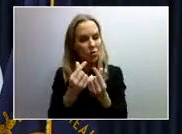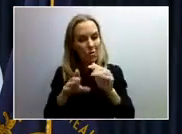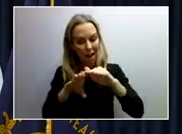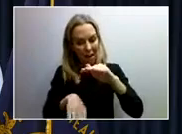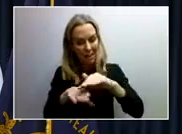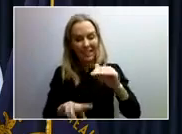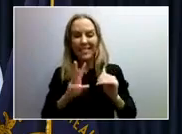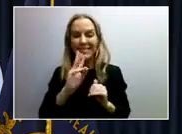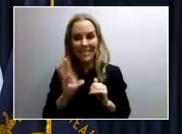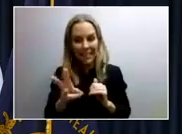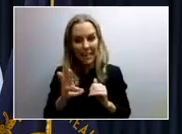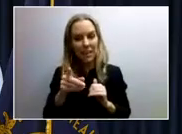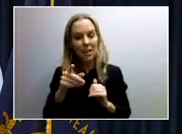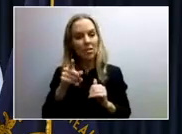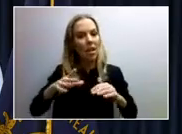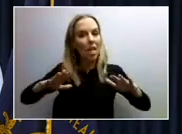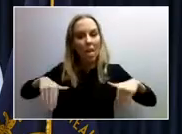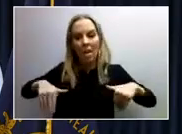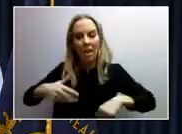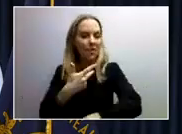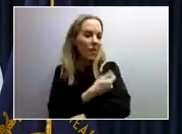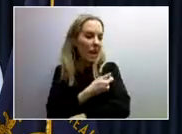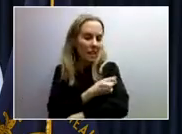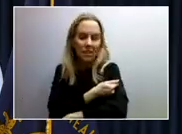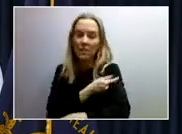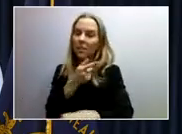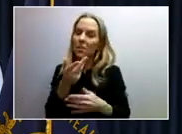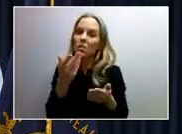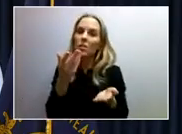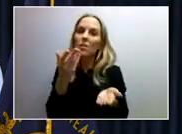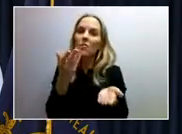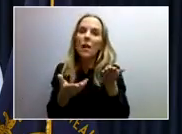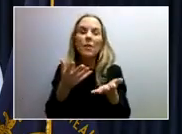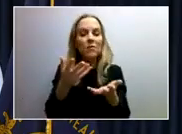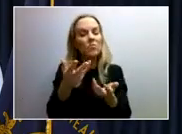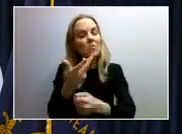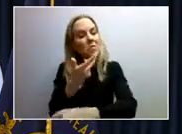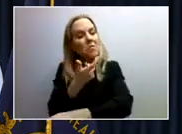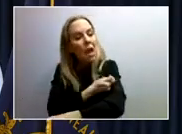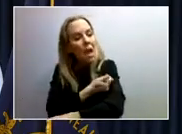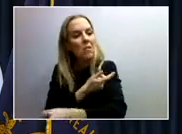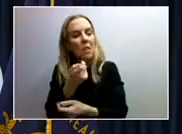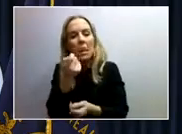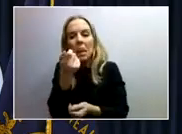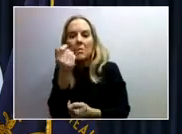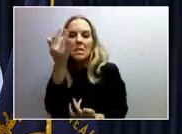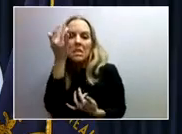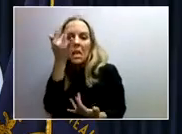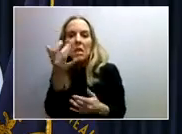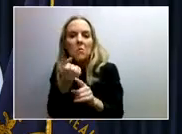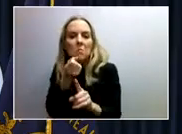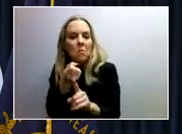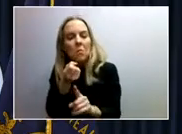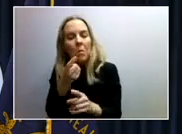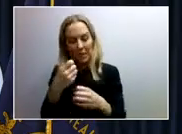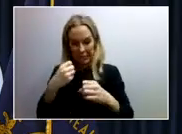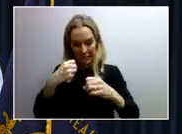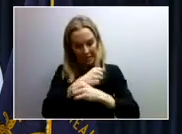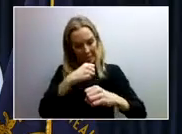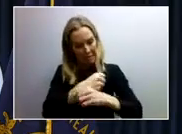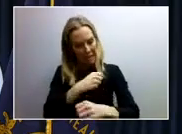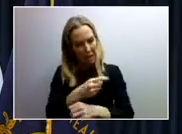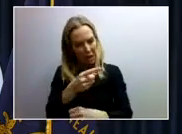are vaccinated, if you get it, you might get a little sick, but most likely, statistically, you're going to be